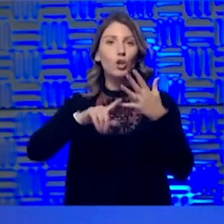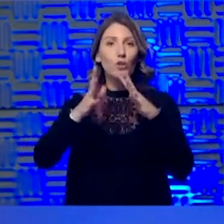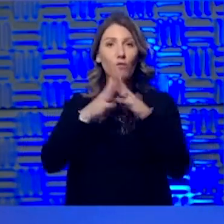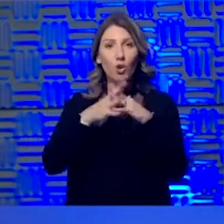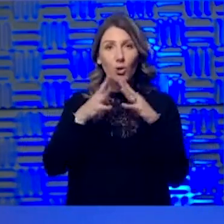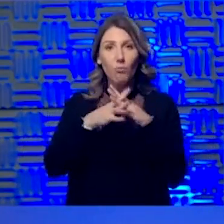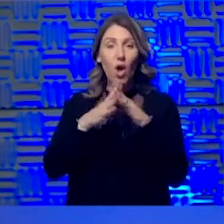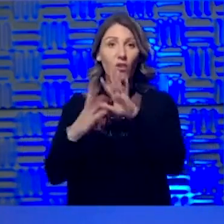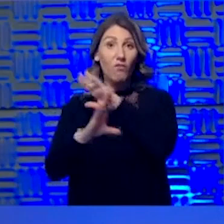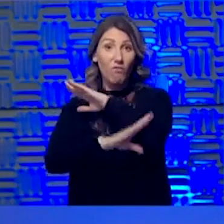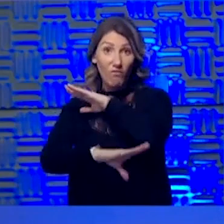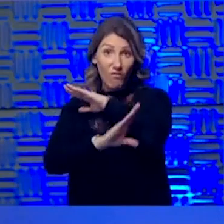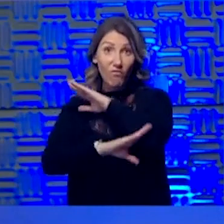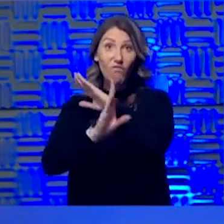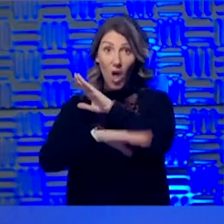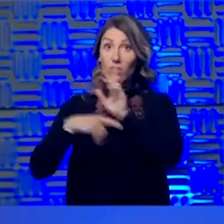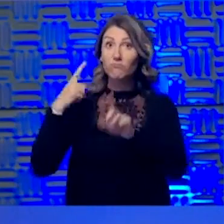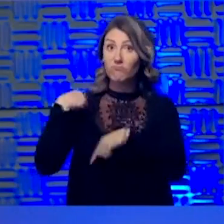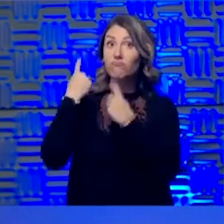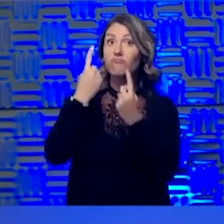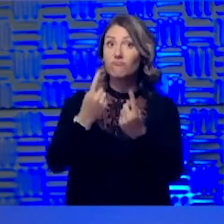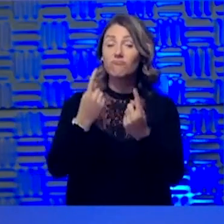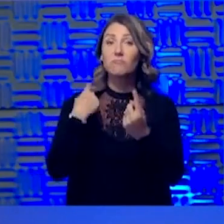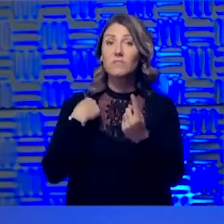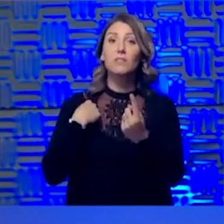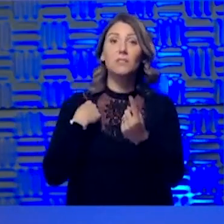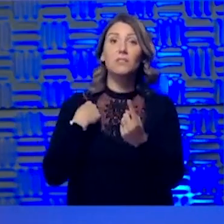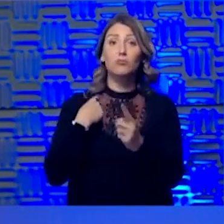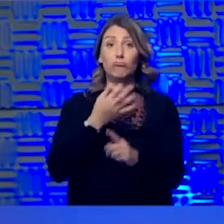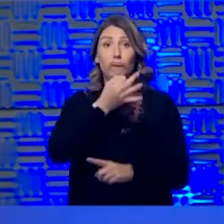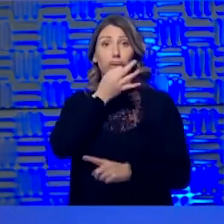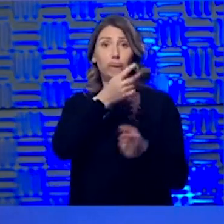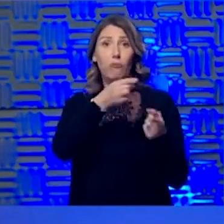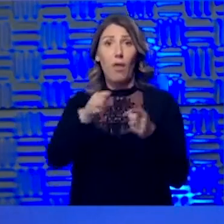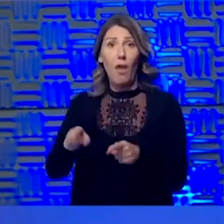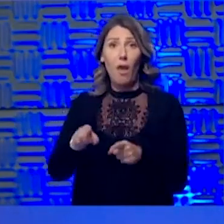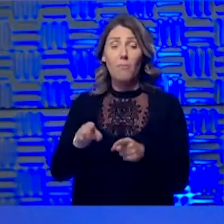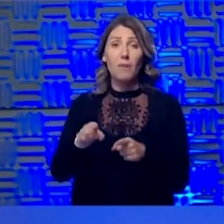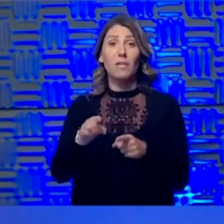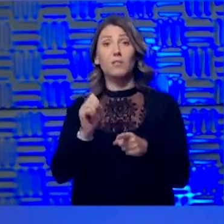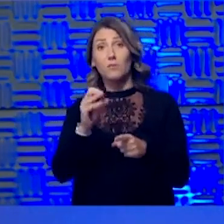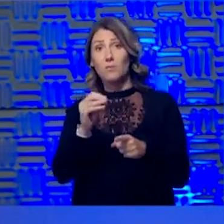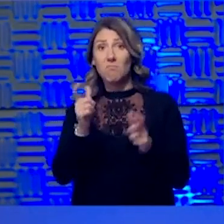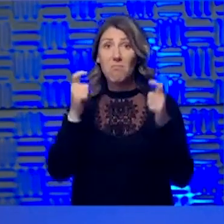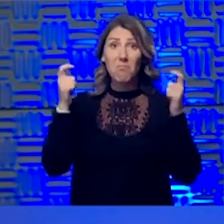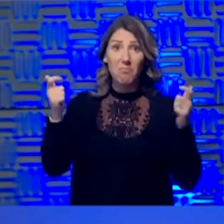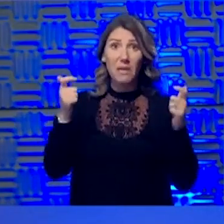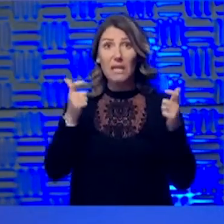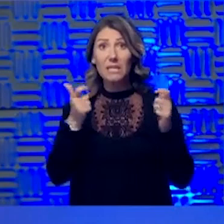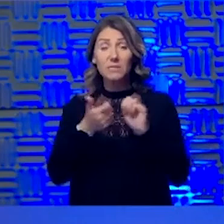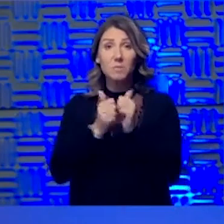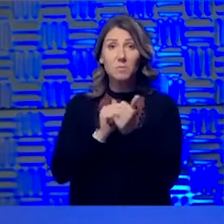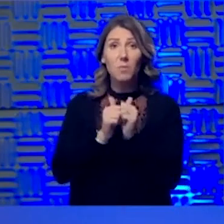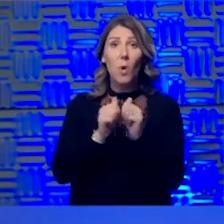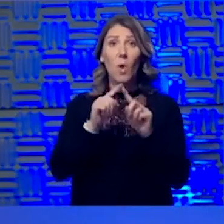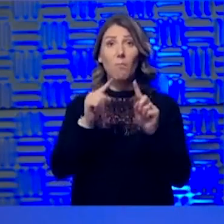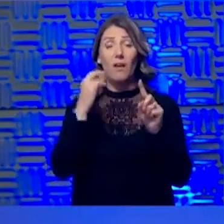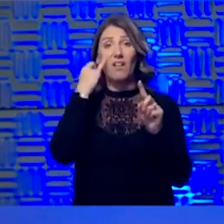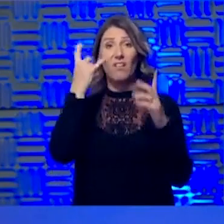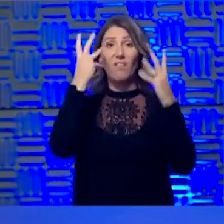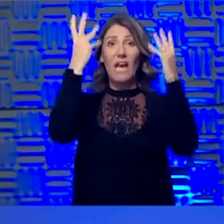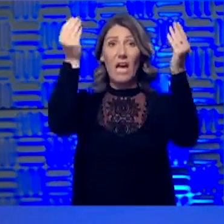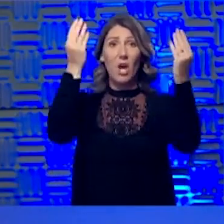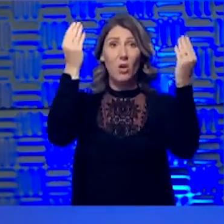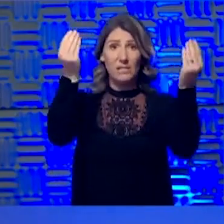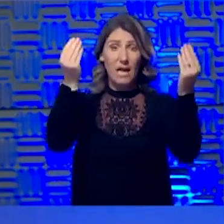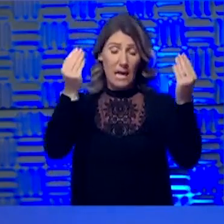is going to be very important, whether it's baseball. I think the good thing is you are outside. But really, if you're having young people